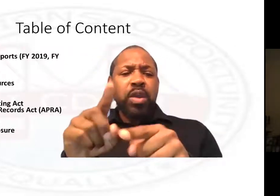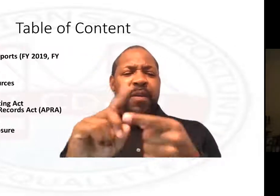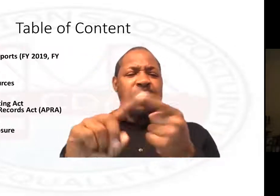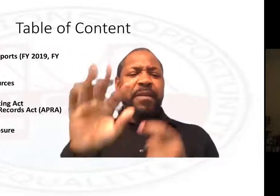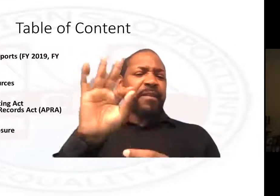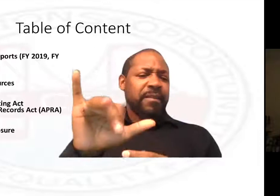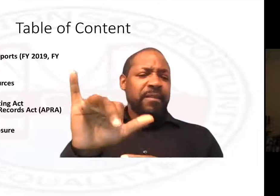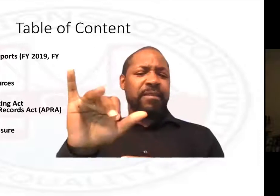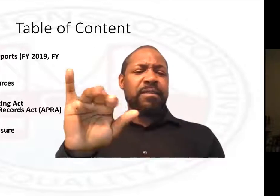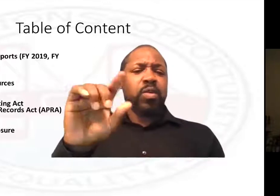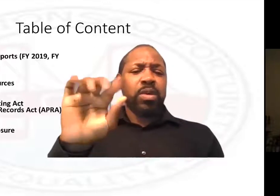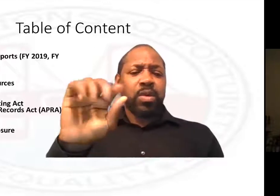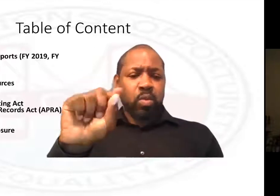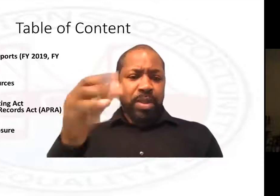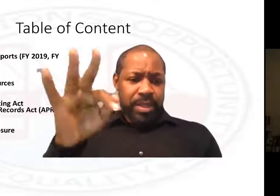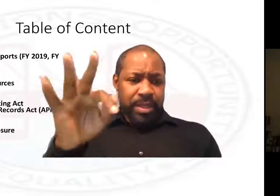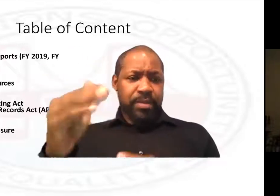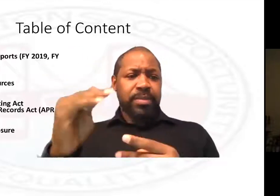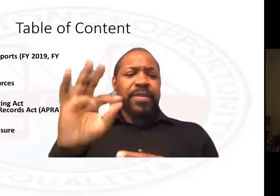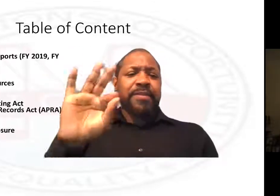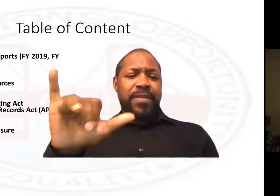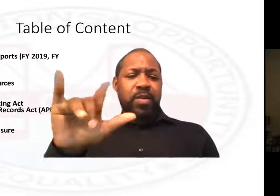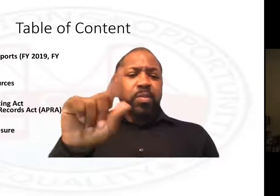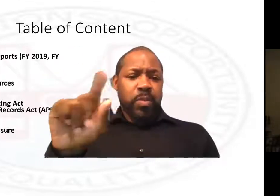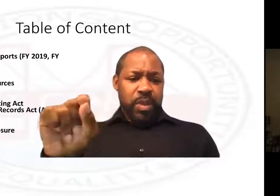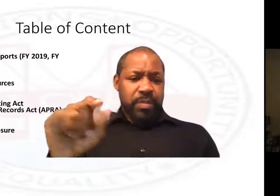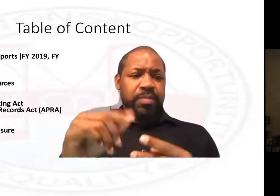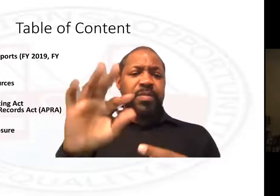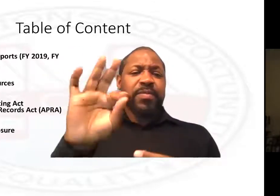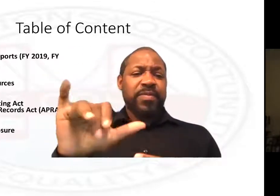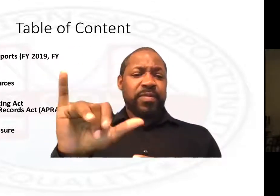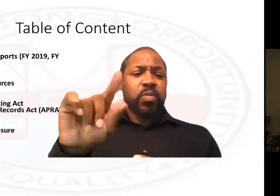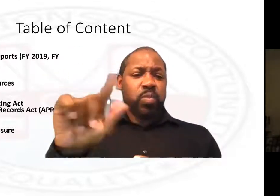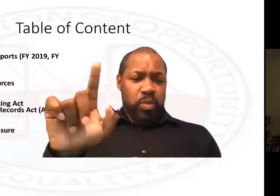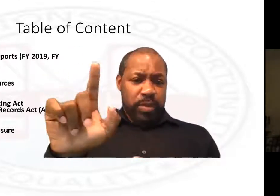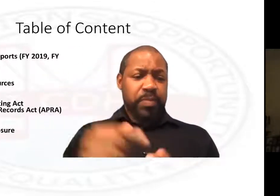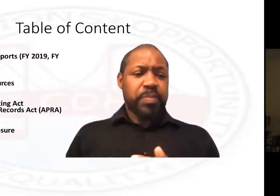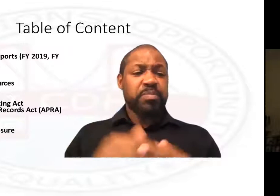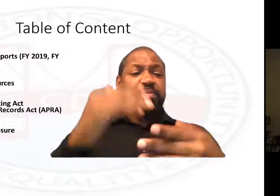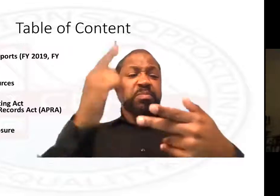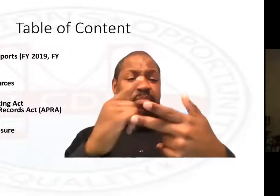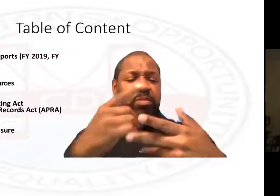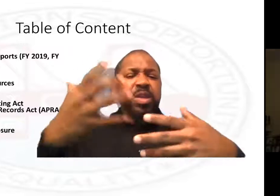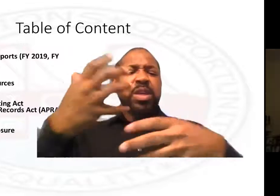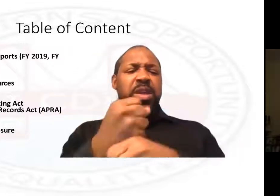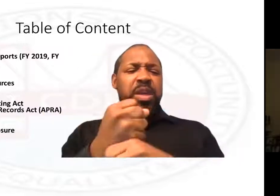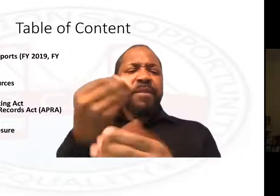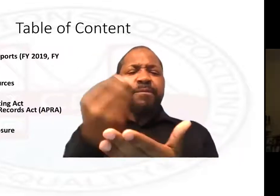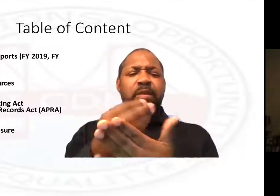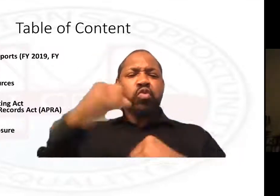about the prior 2 years and the current fiscal year budgets,